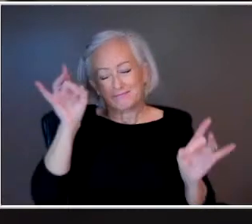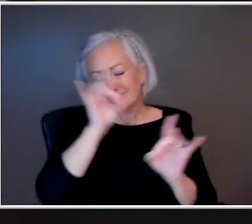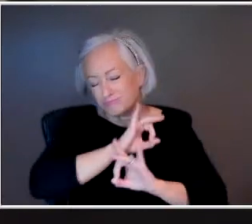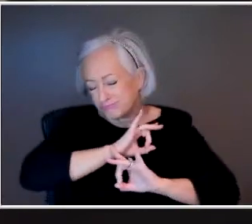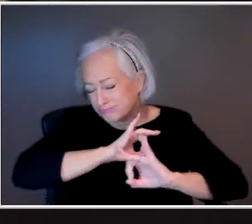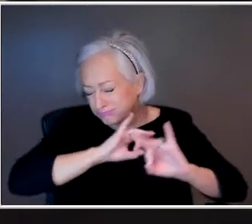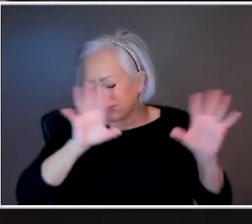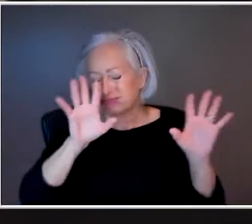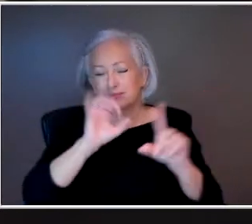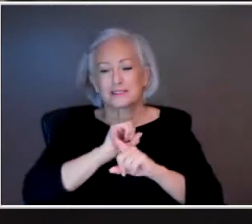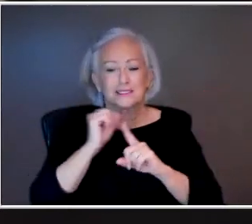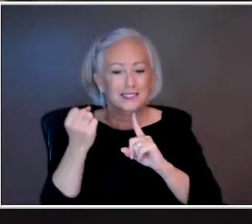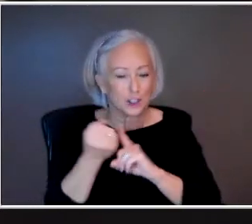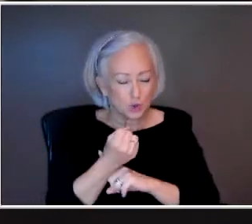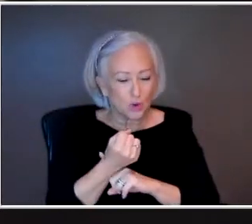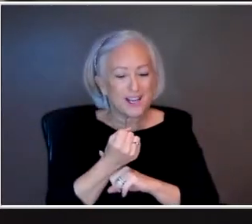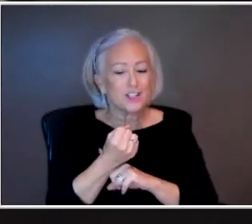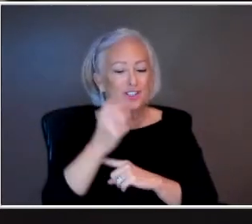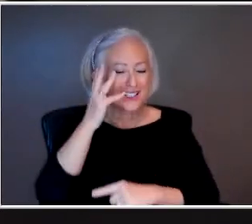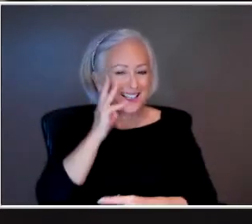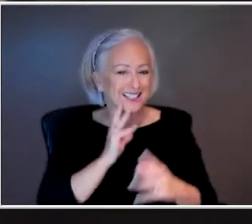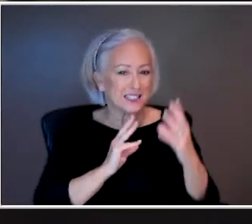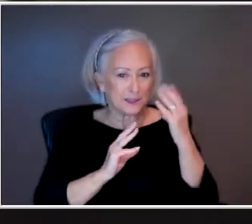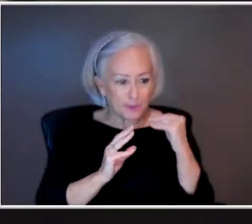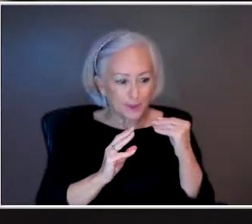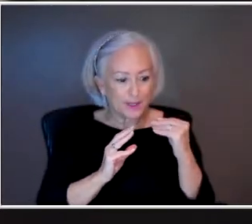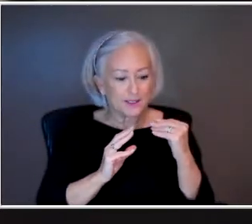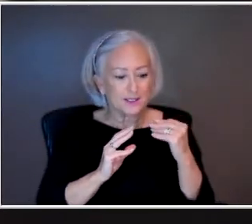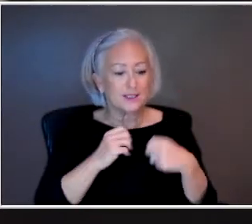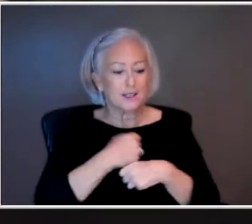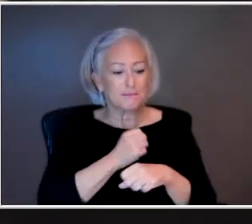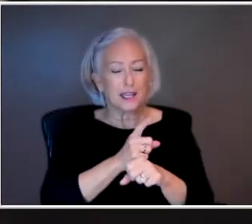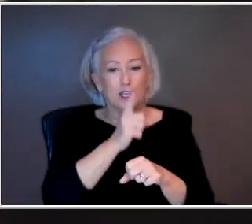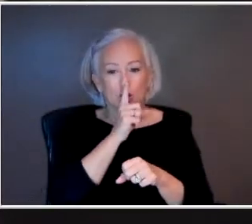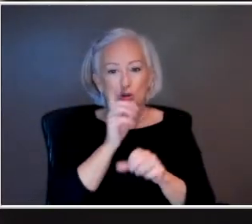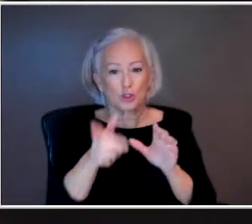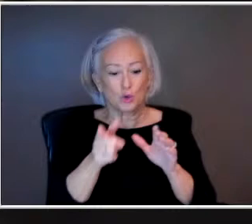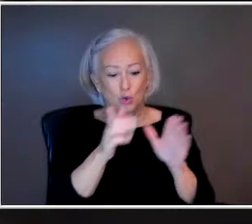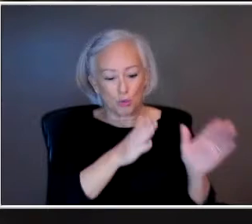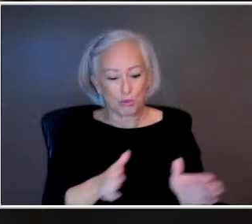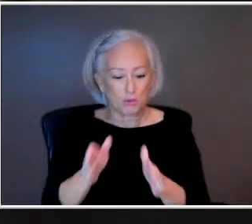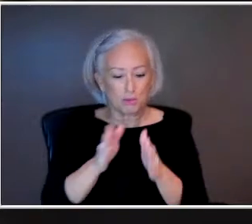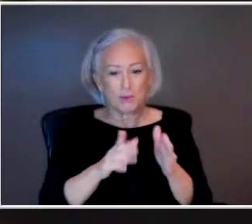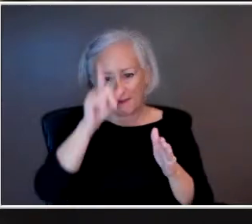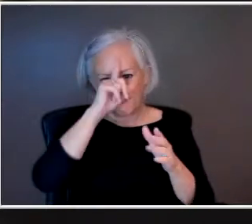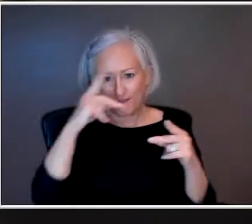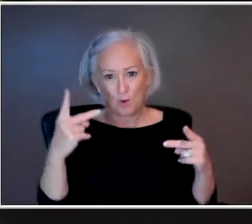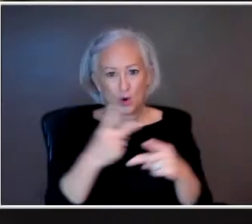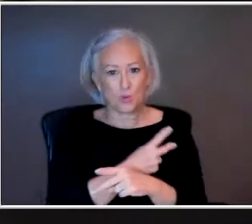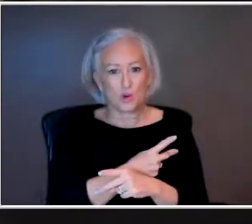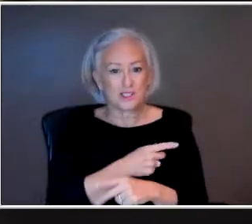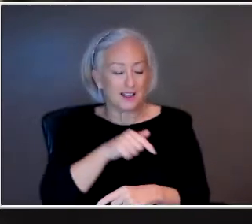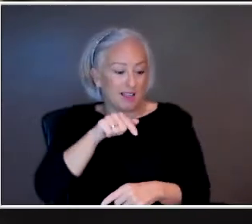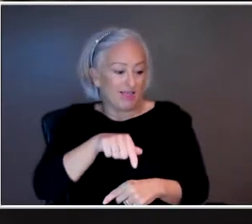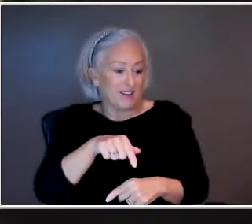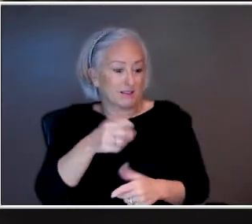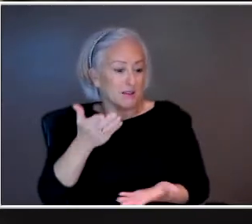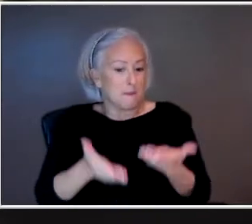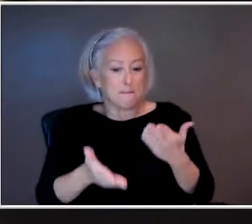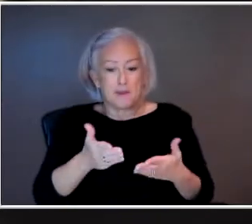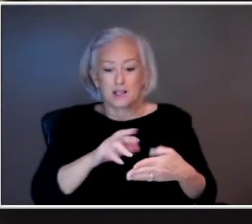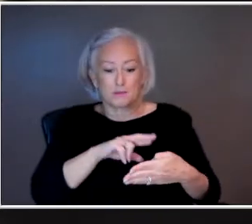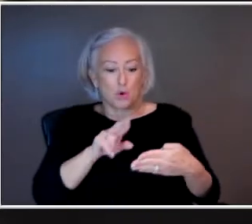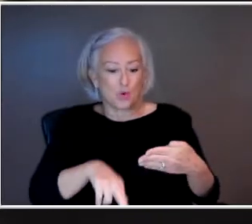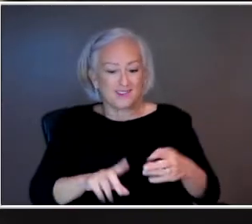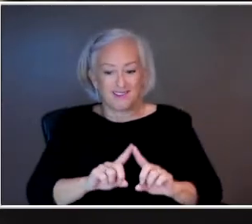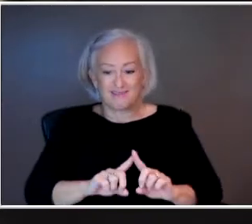being properly prepared for the worst, because this could have turned out in a whole different aspect for us.